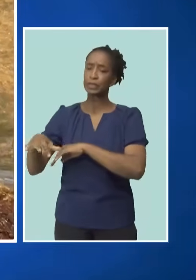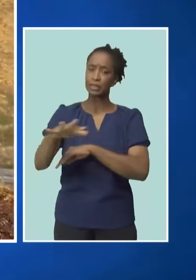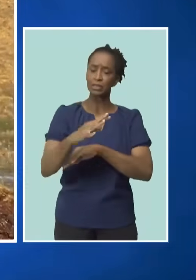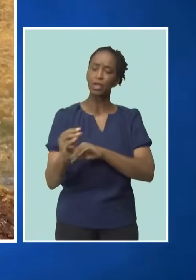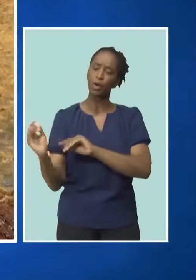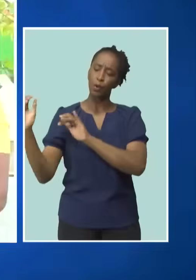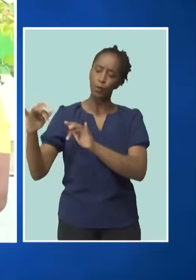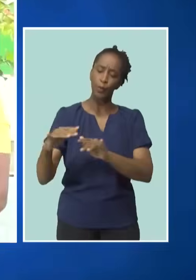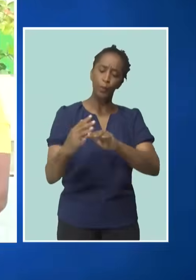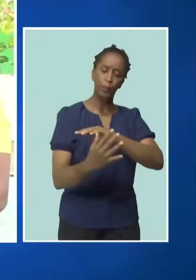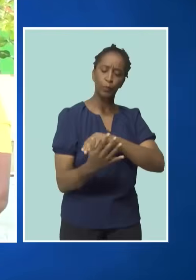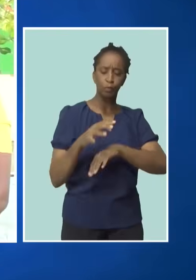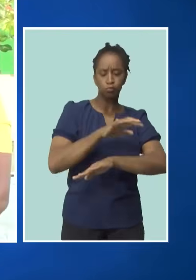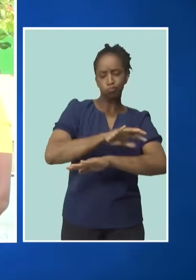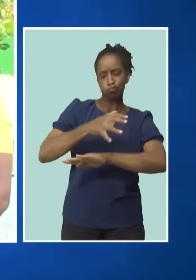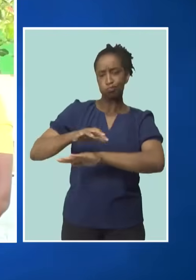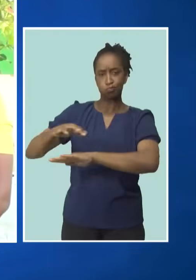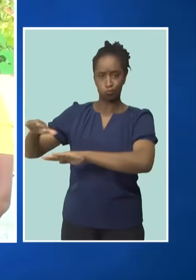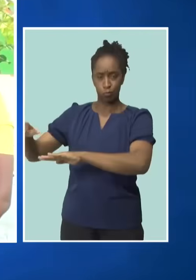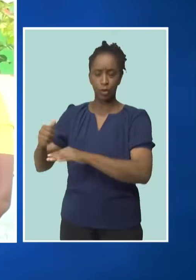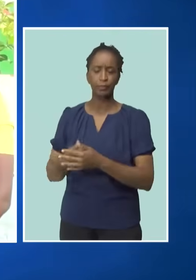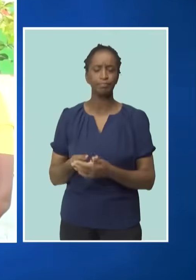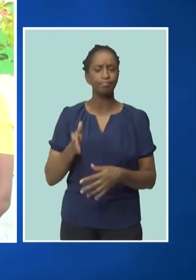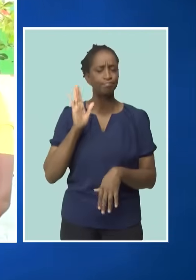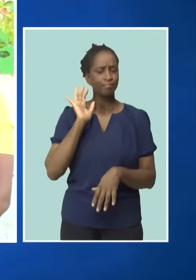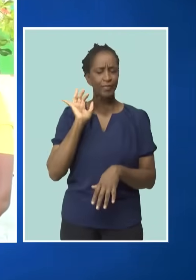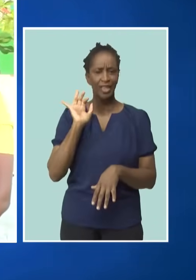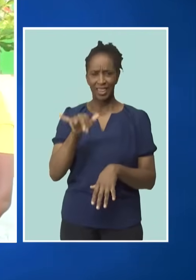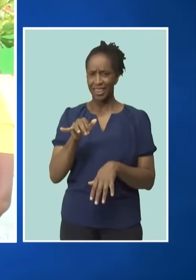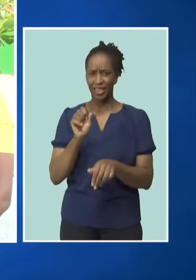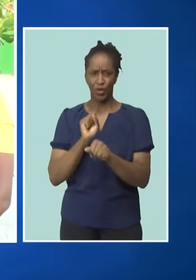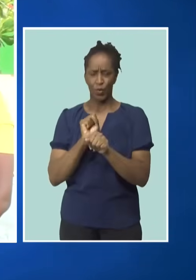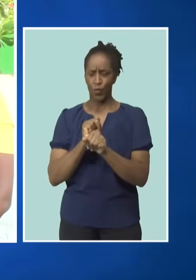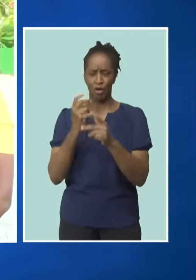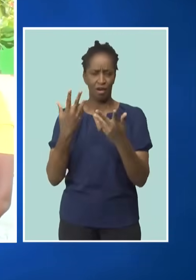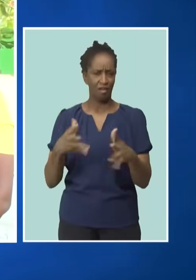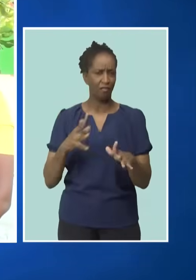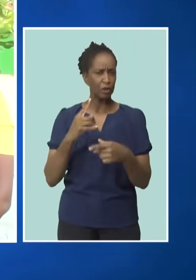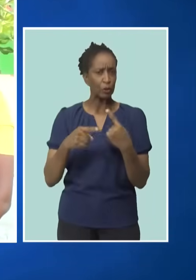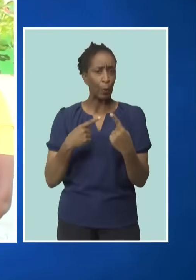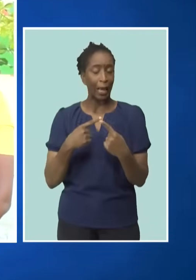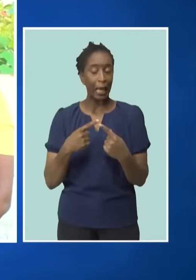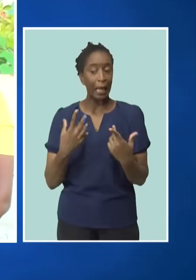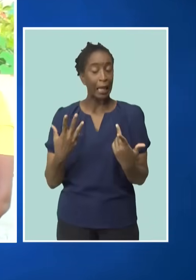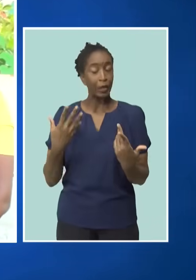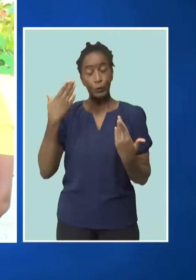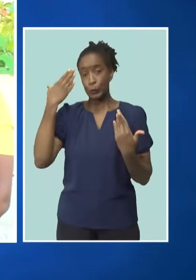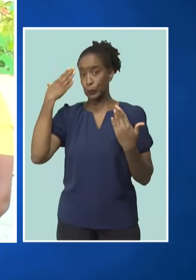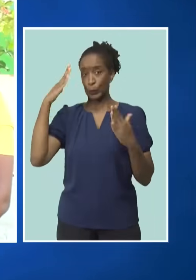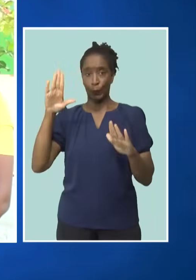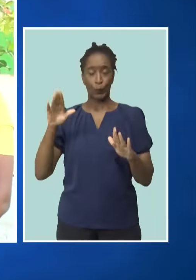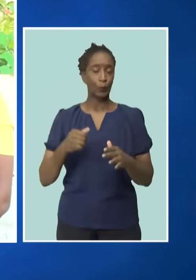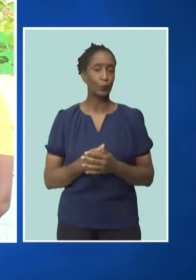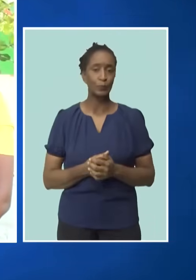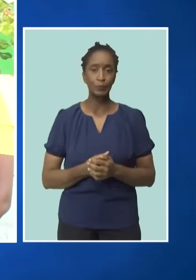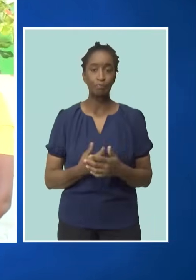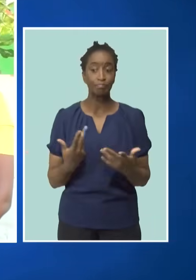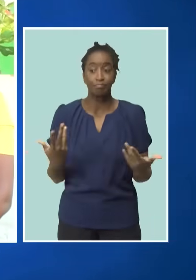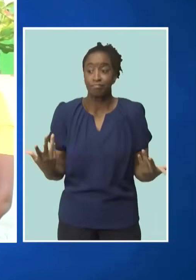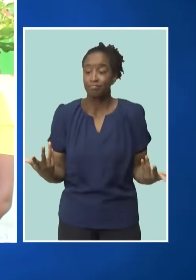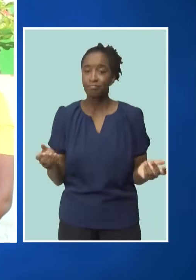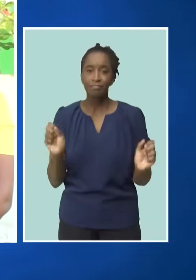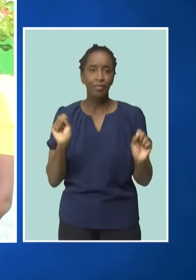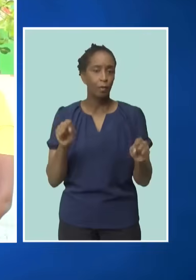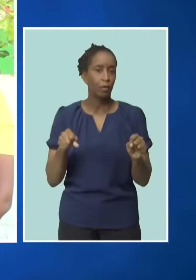team's tasks will be completed on that part of the island. That's very hard to say. I could very well come here tomorrow, all